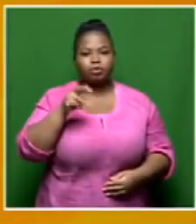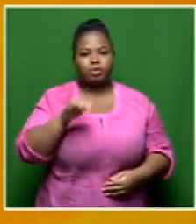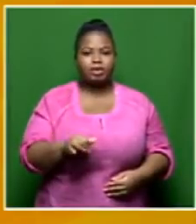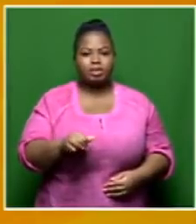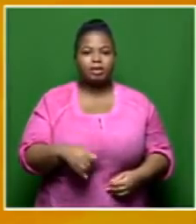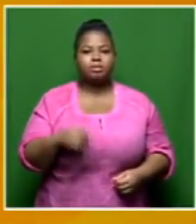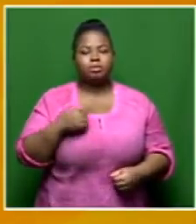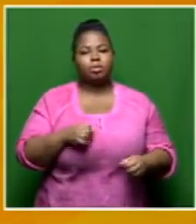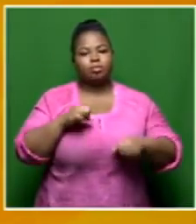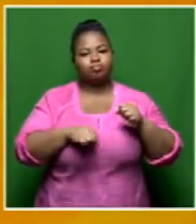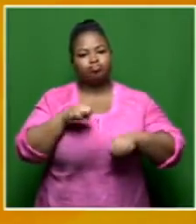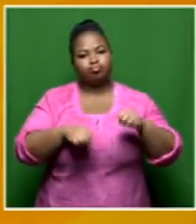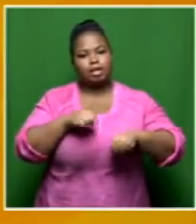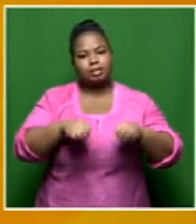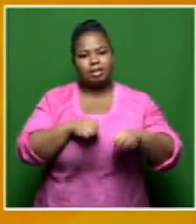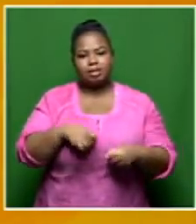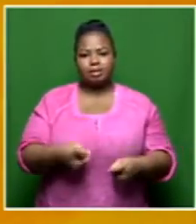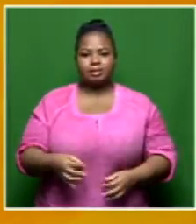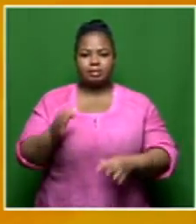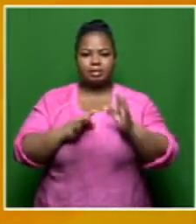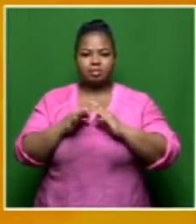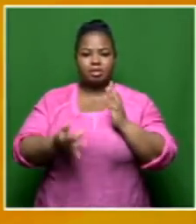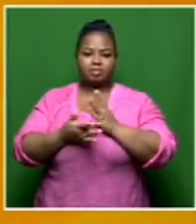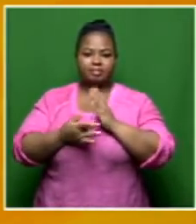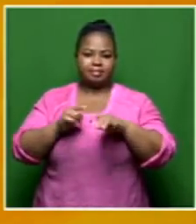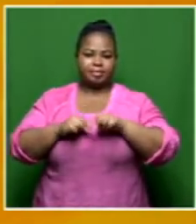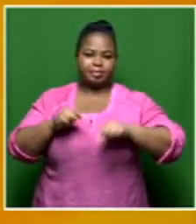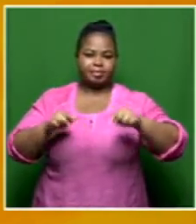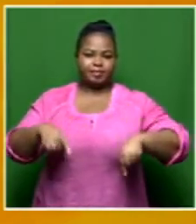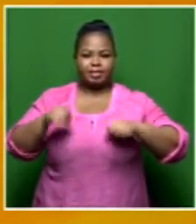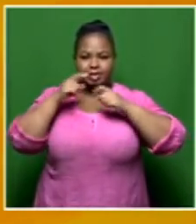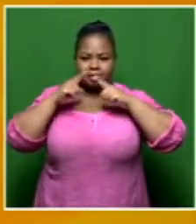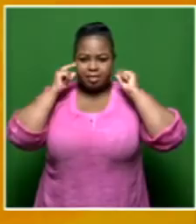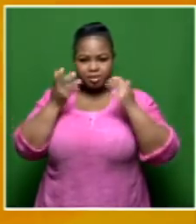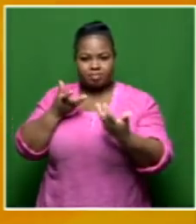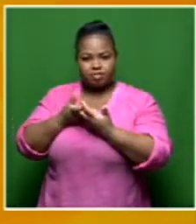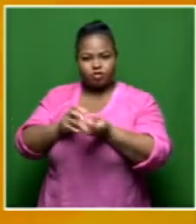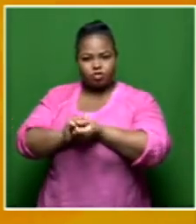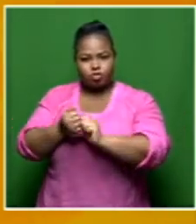South African pro cyclist, talking to us about the high-tech masks that they are producing as we are faced with COVID-19.